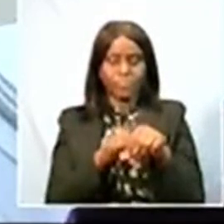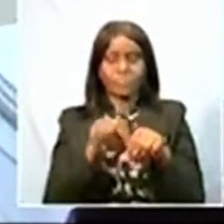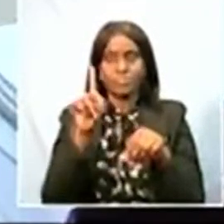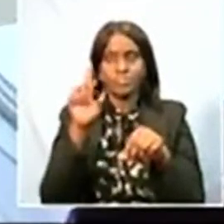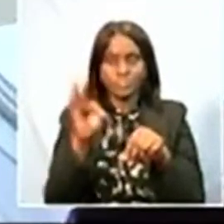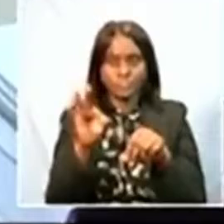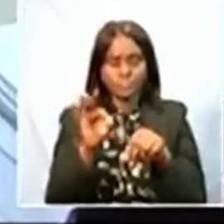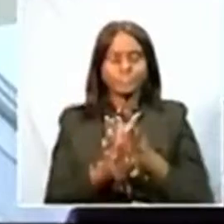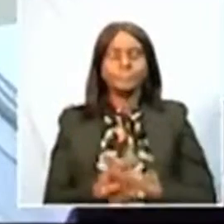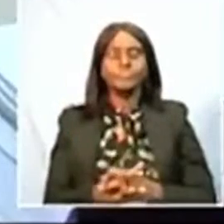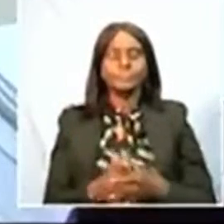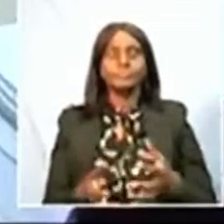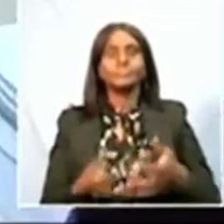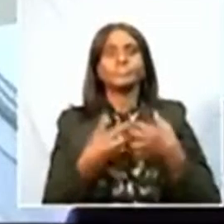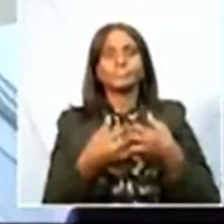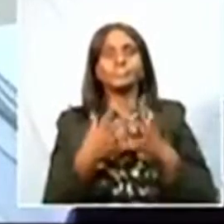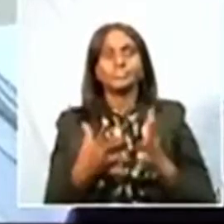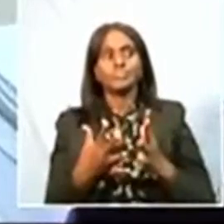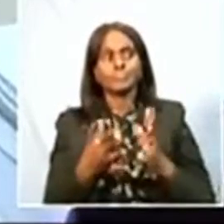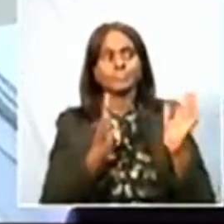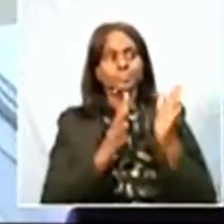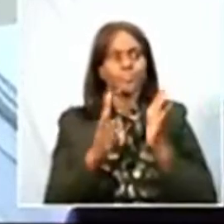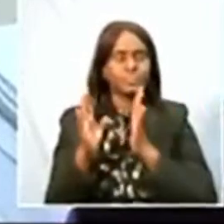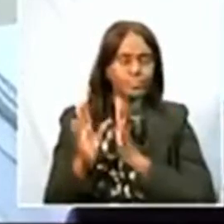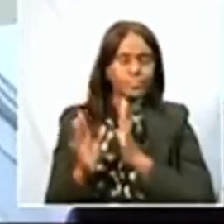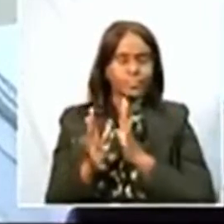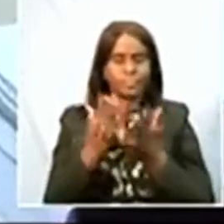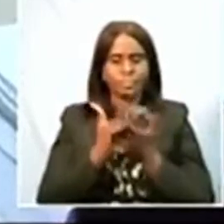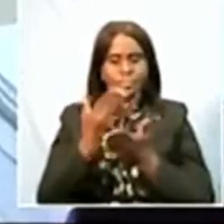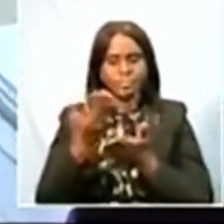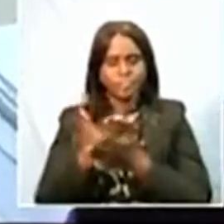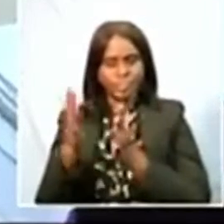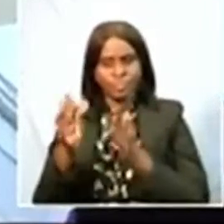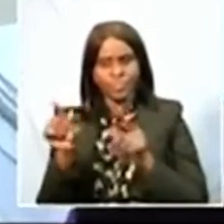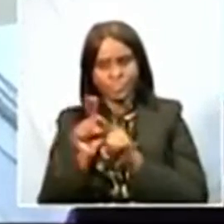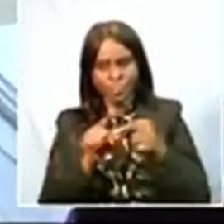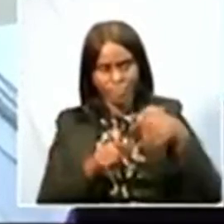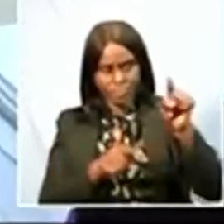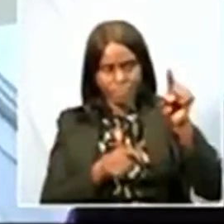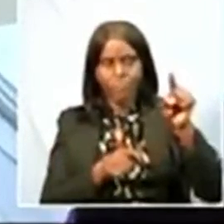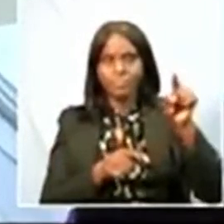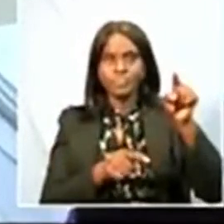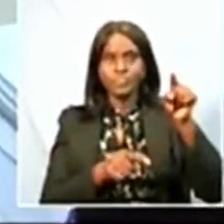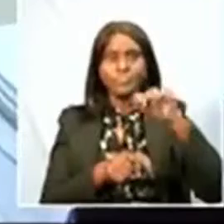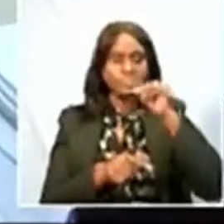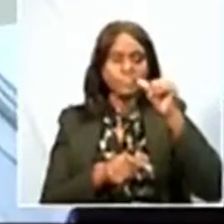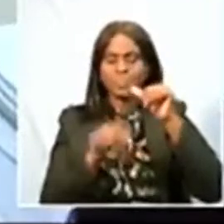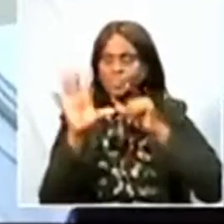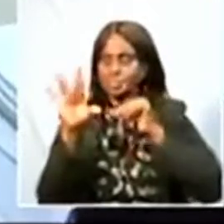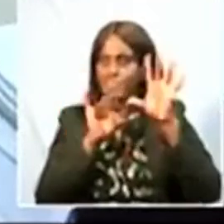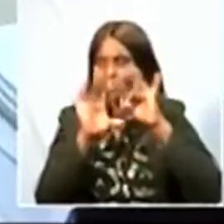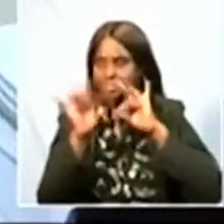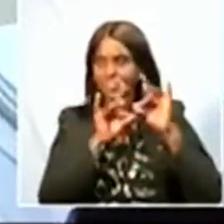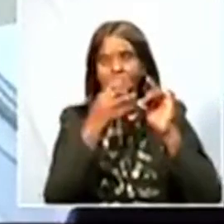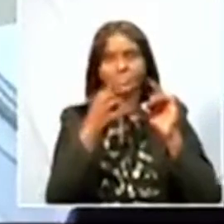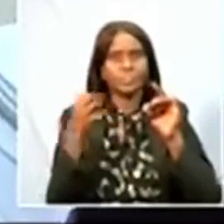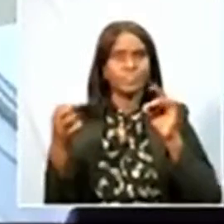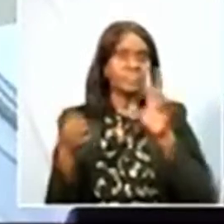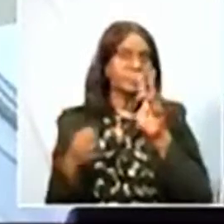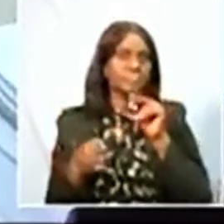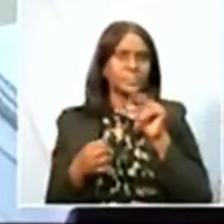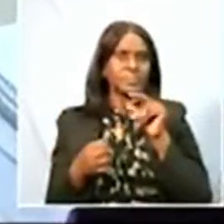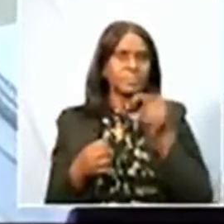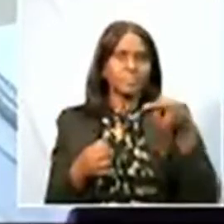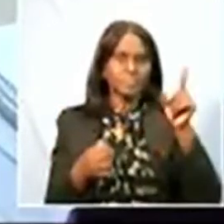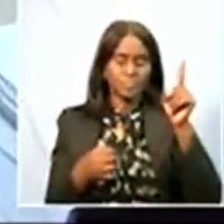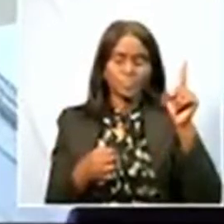DF, engineer, planners, procurement, go and take possession. Don't pick the equipment.